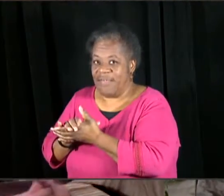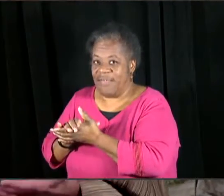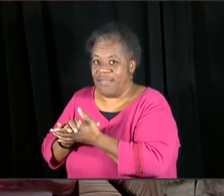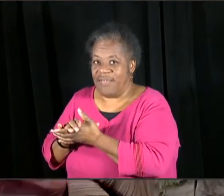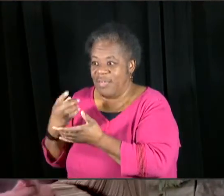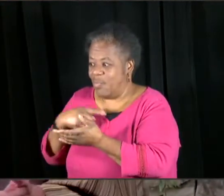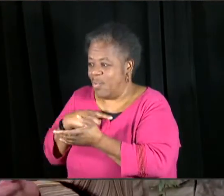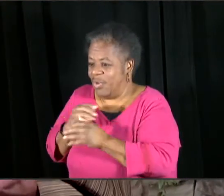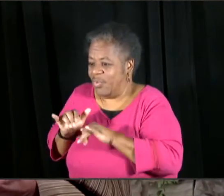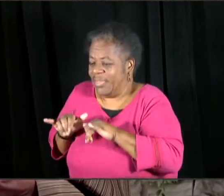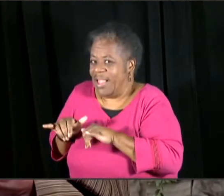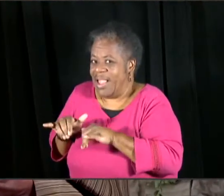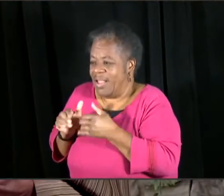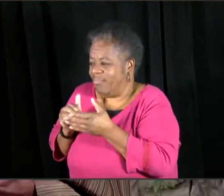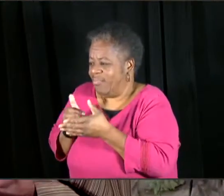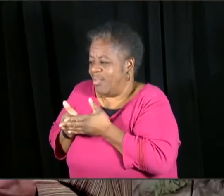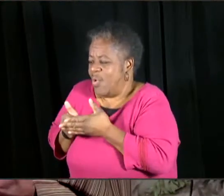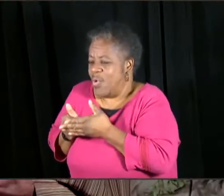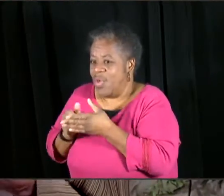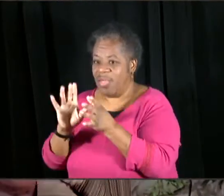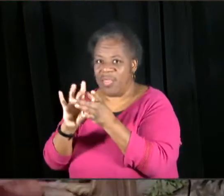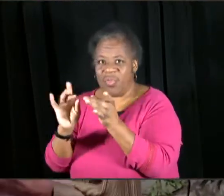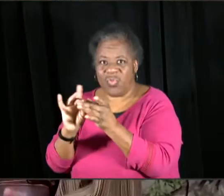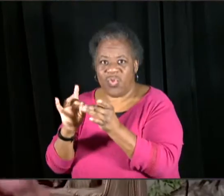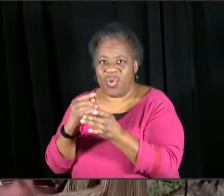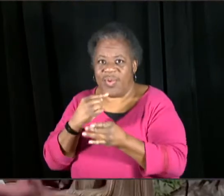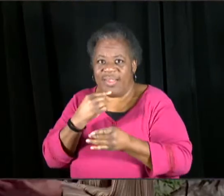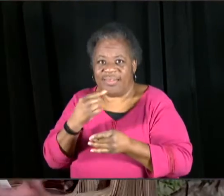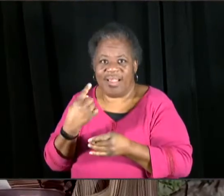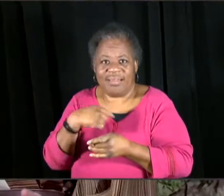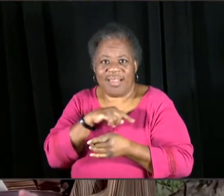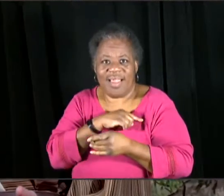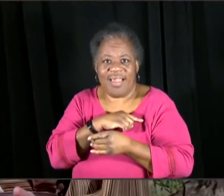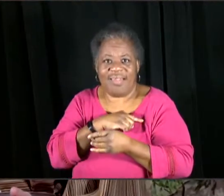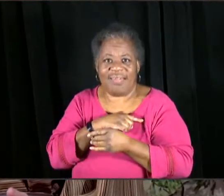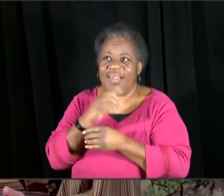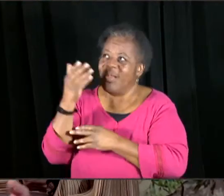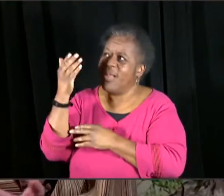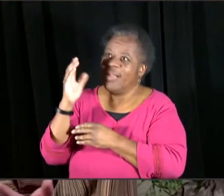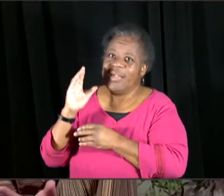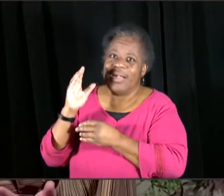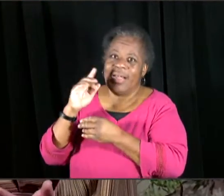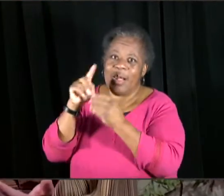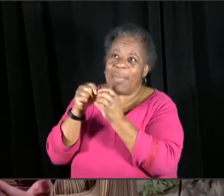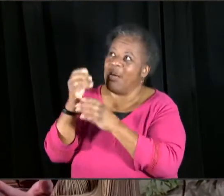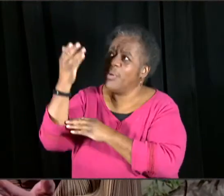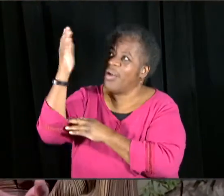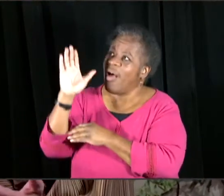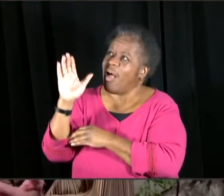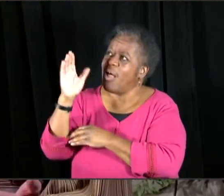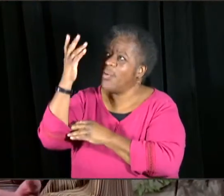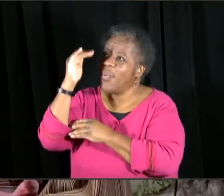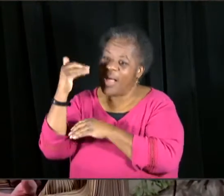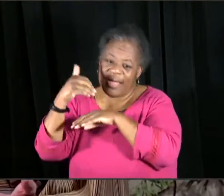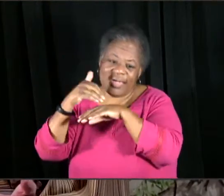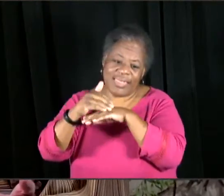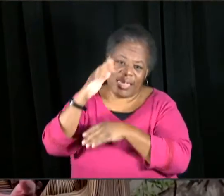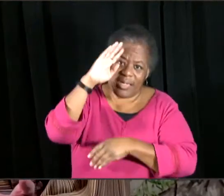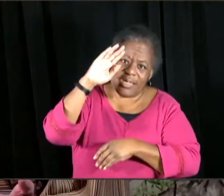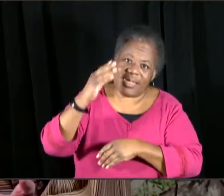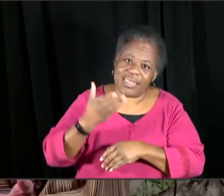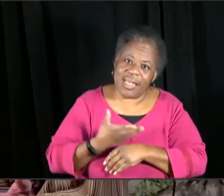Because this story tells us the sort of God we are dealing with and why he sent his son the way he